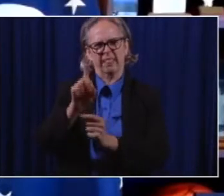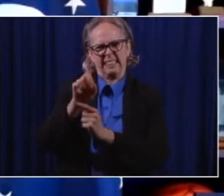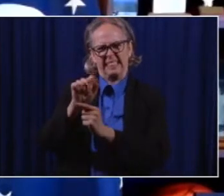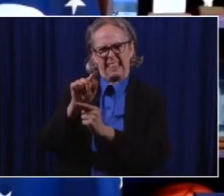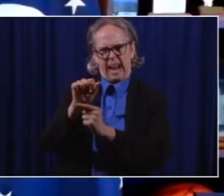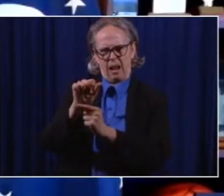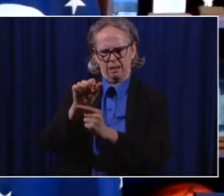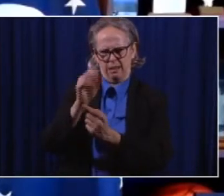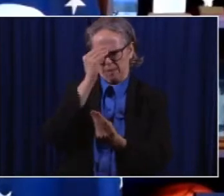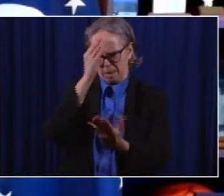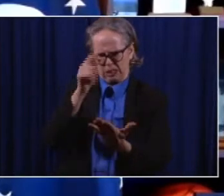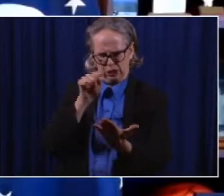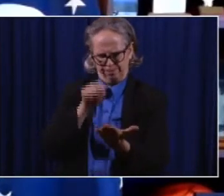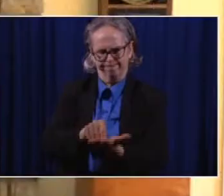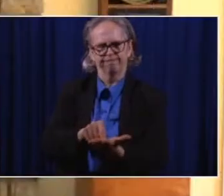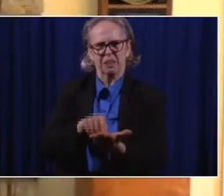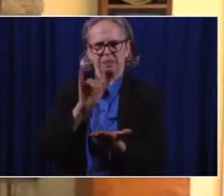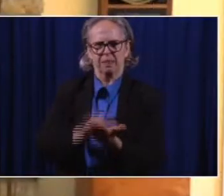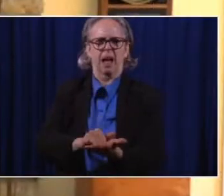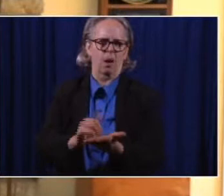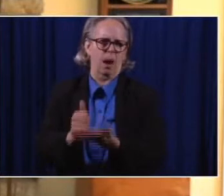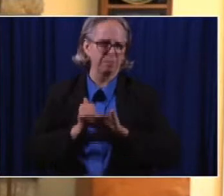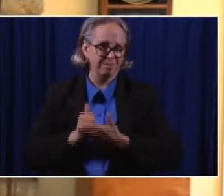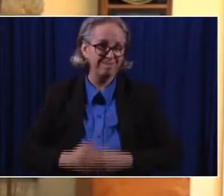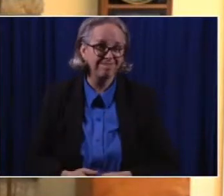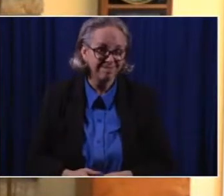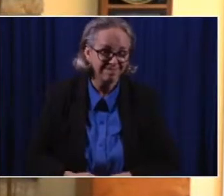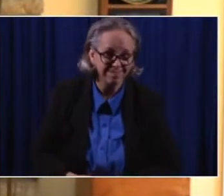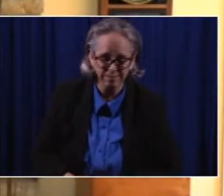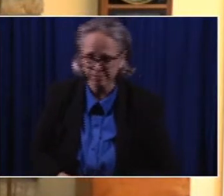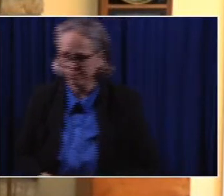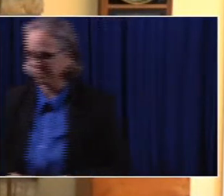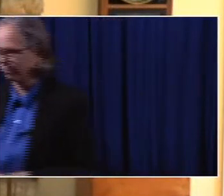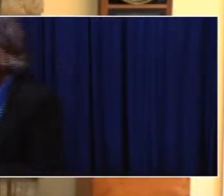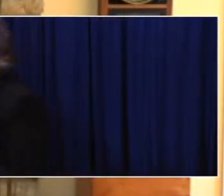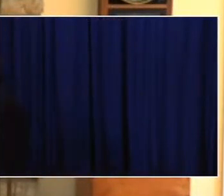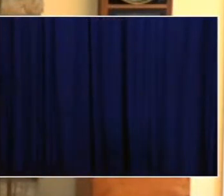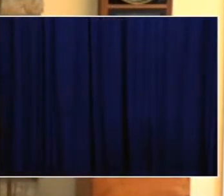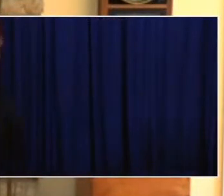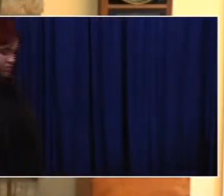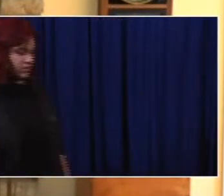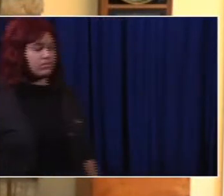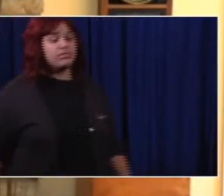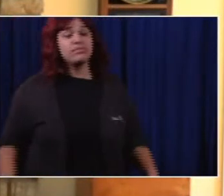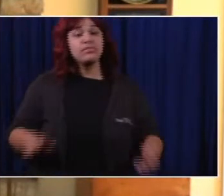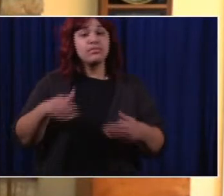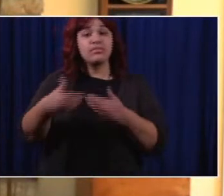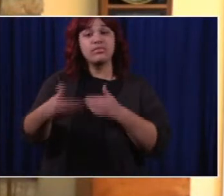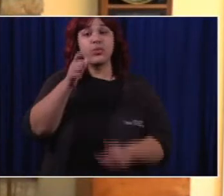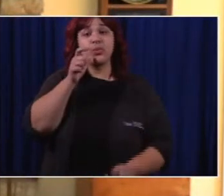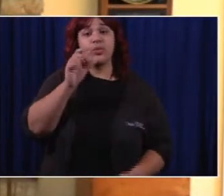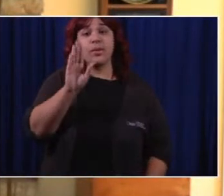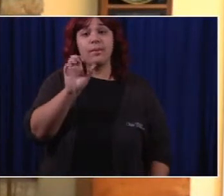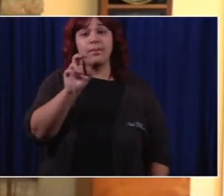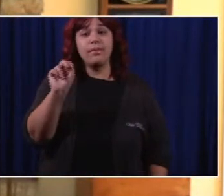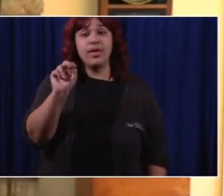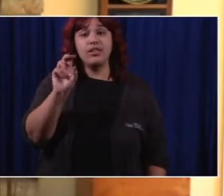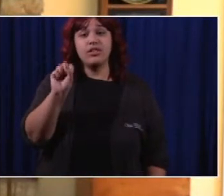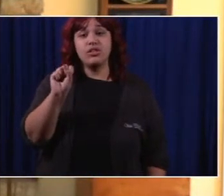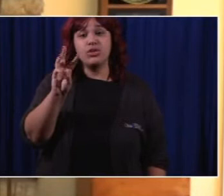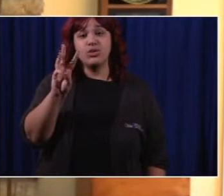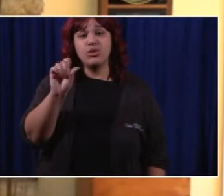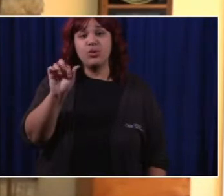process. Next question is from Ben Schwartz at WCPO in Cincinnati. Hi,